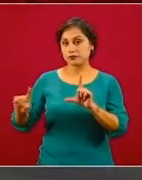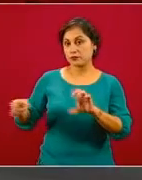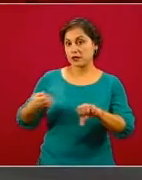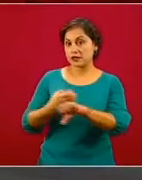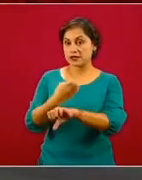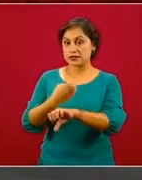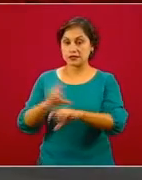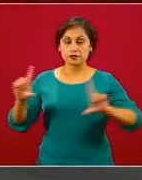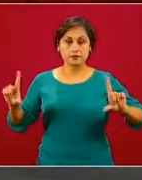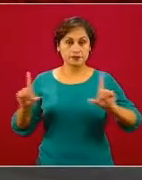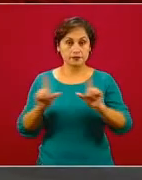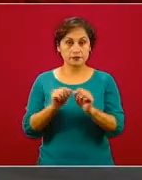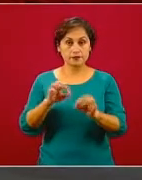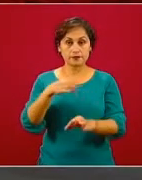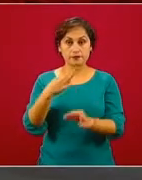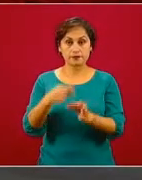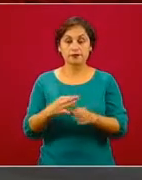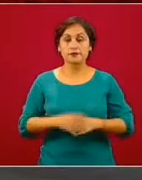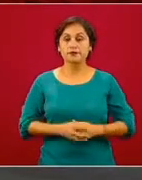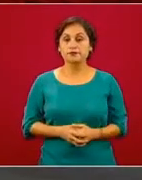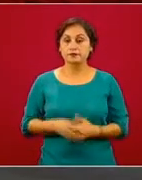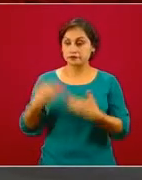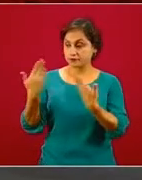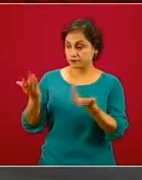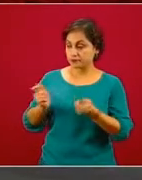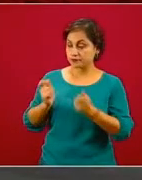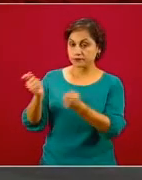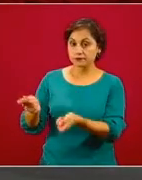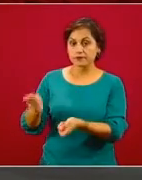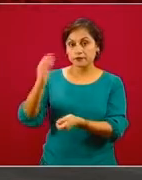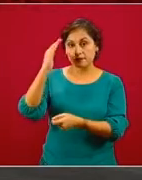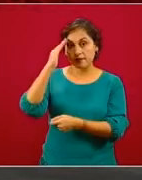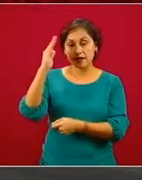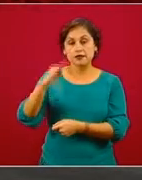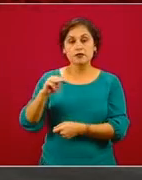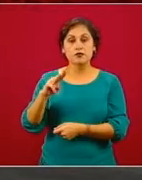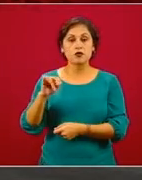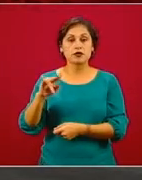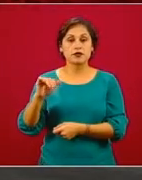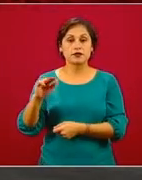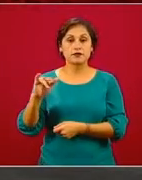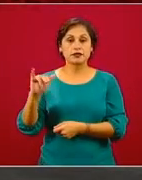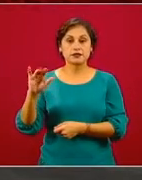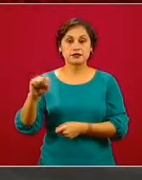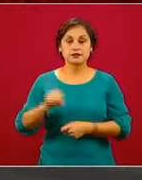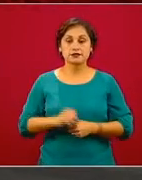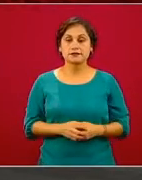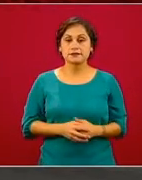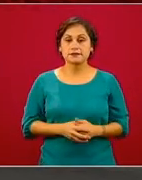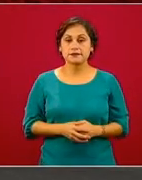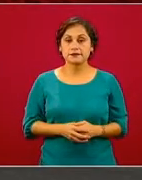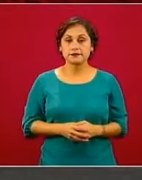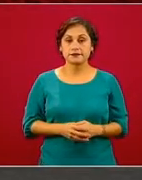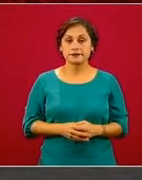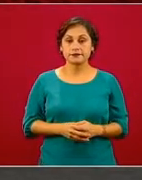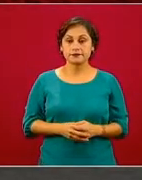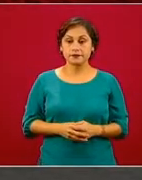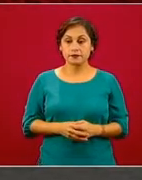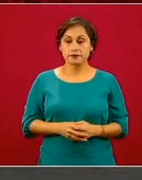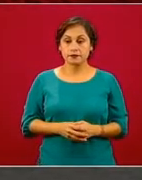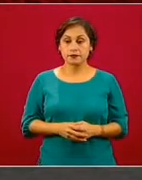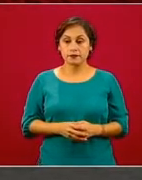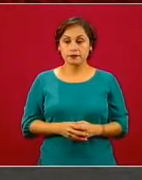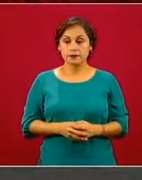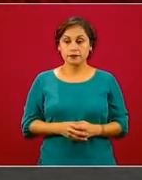for California, Baja California, and so on. So now I'm going to pass the floor to Monica Macis.